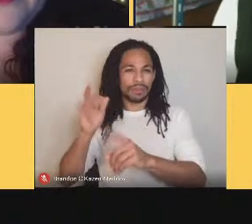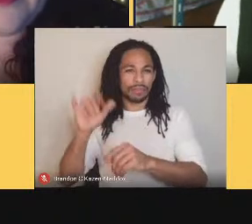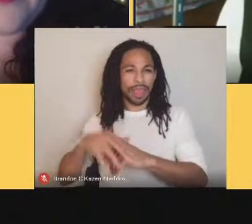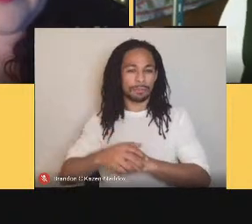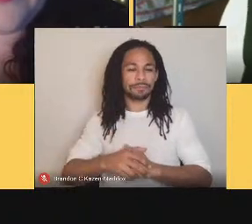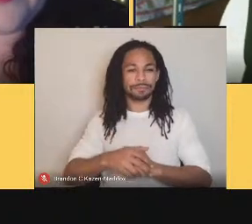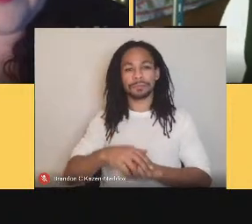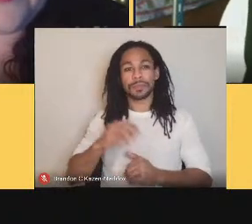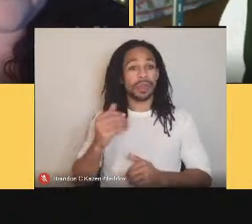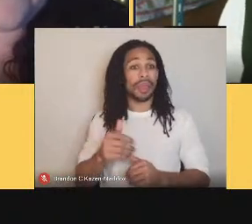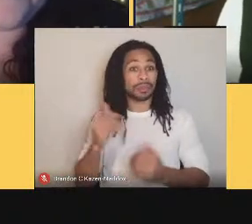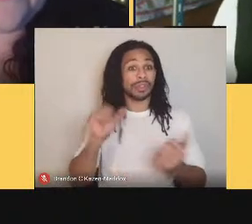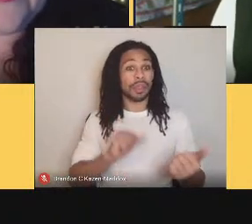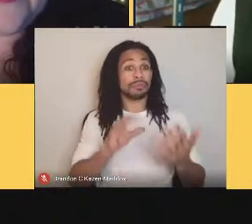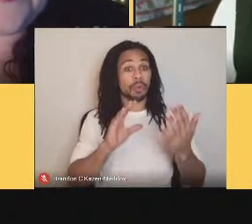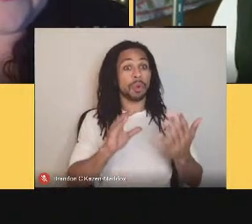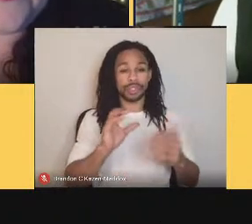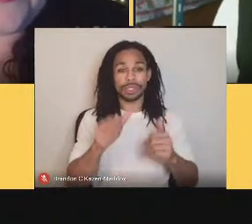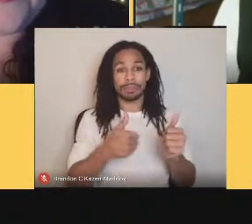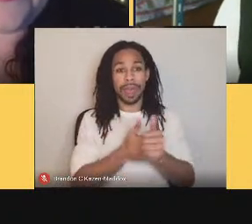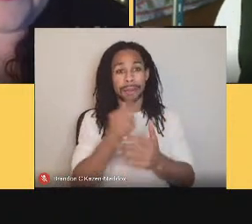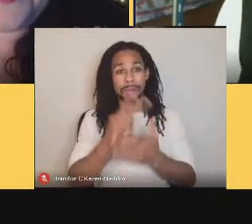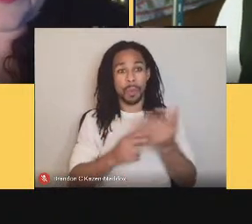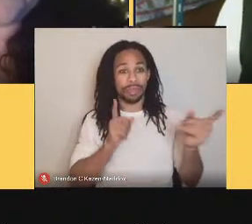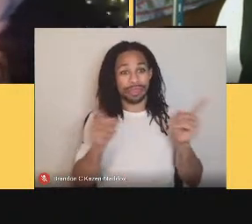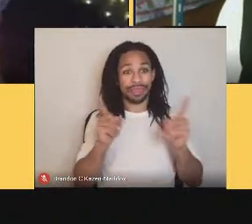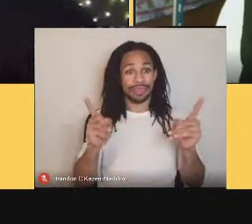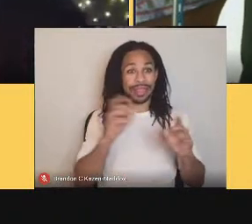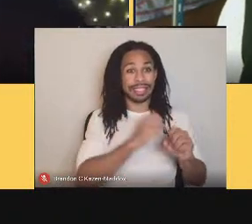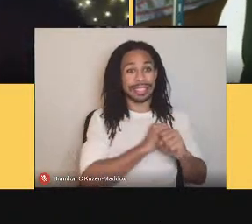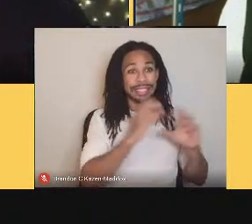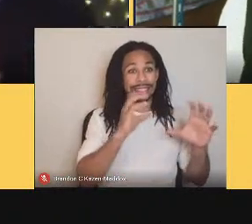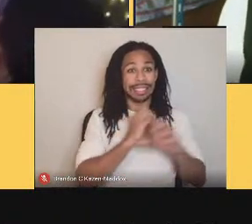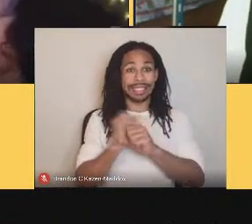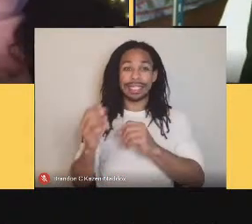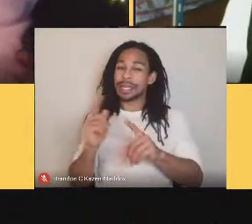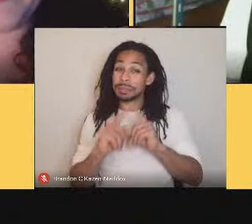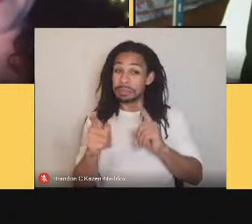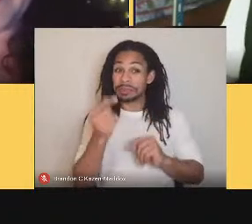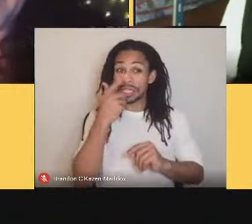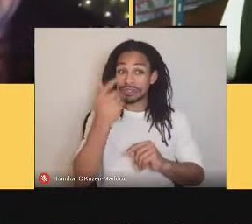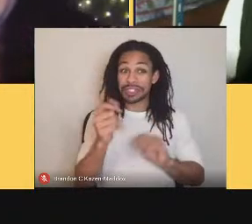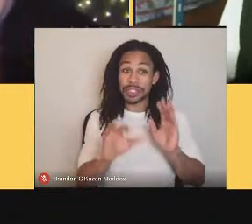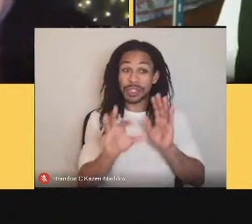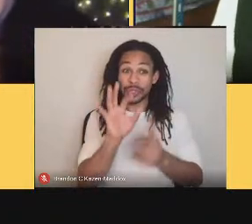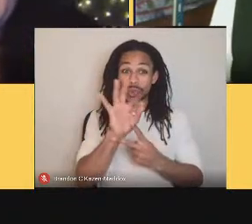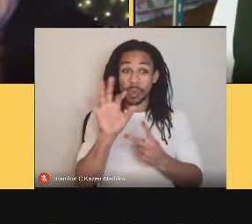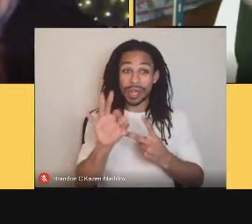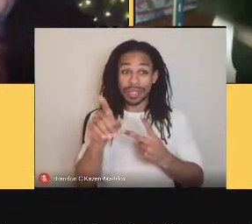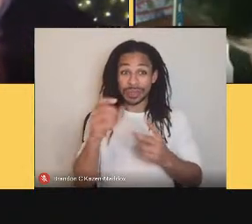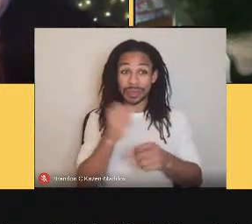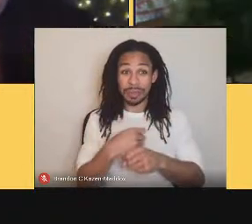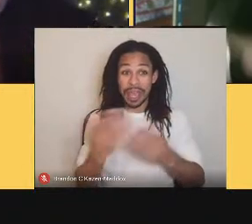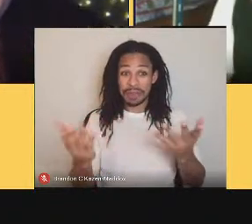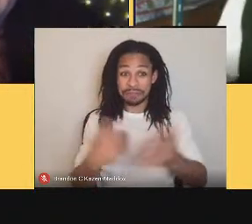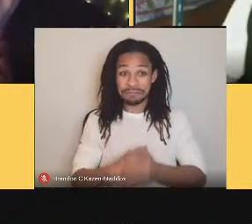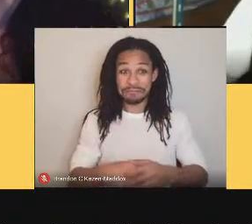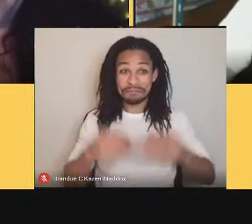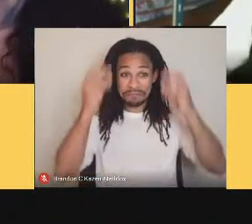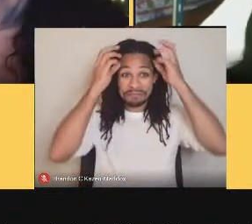So those were the approaches behind both of those scenes. And those are really interesting choices you made. Not expecting those ones.